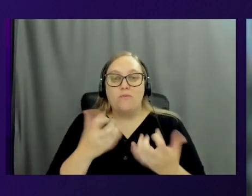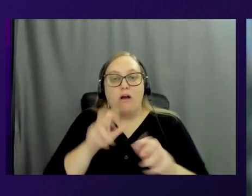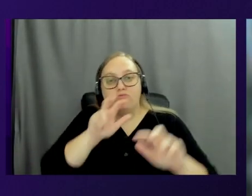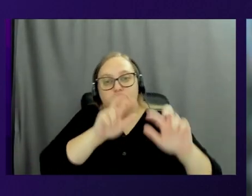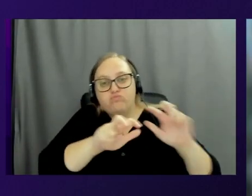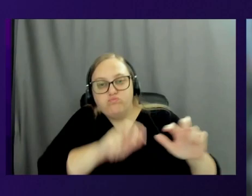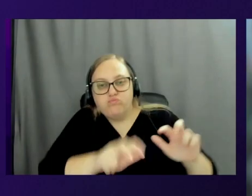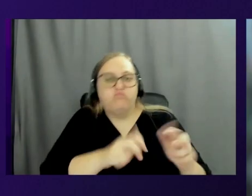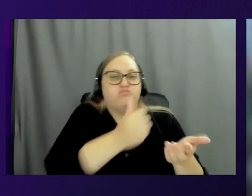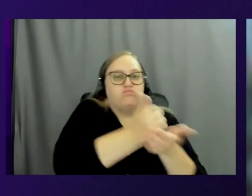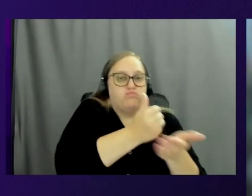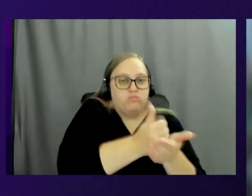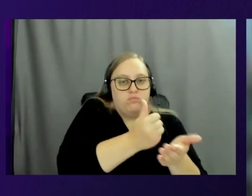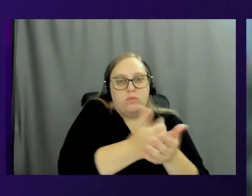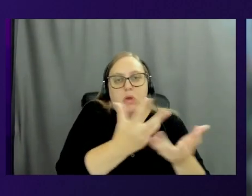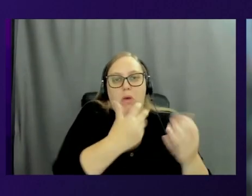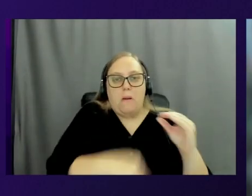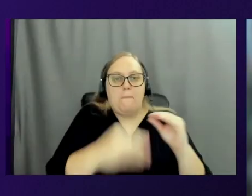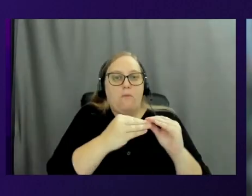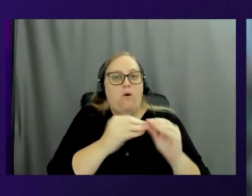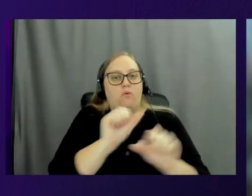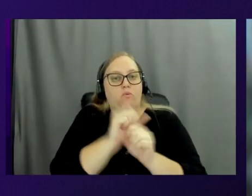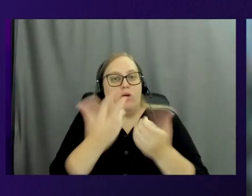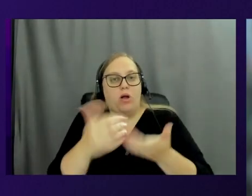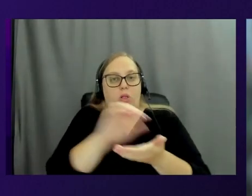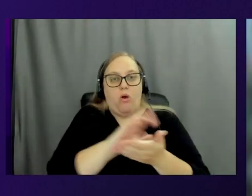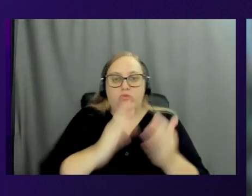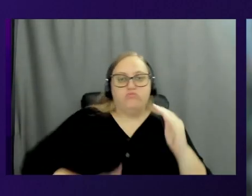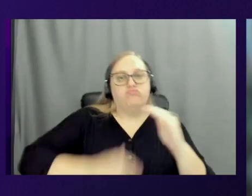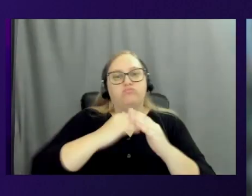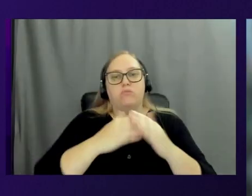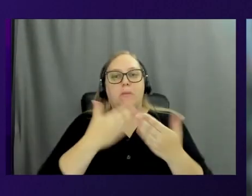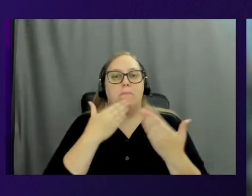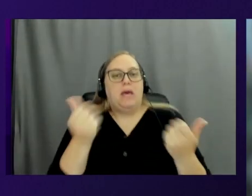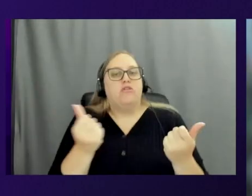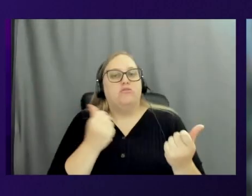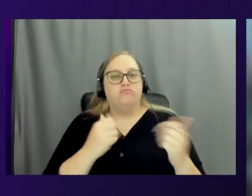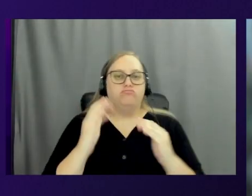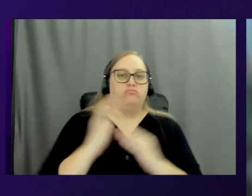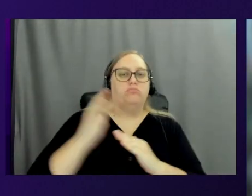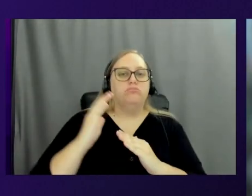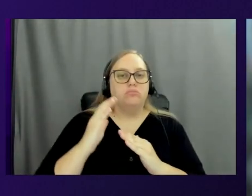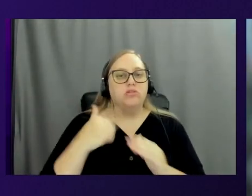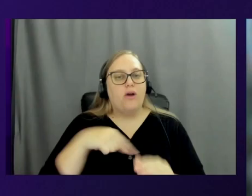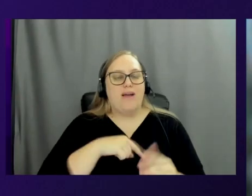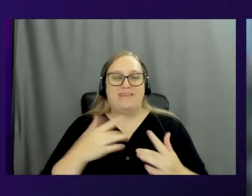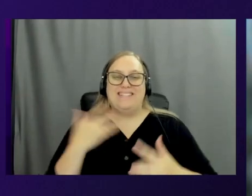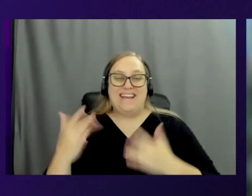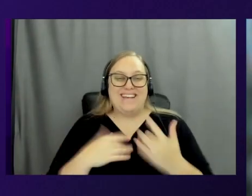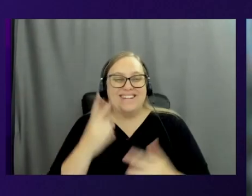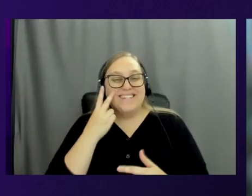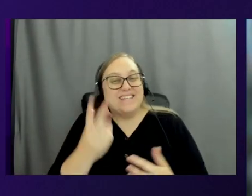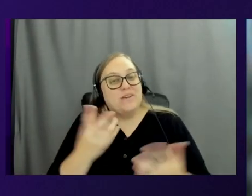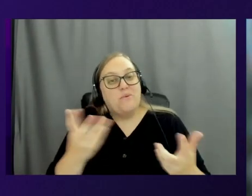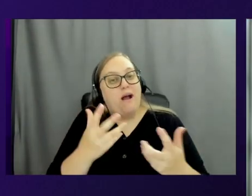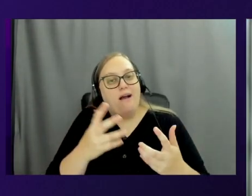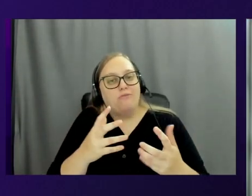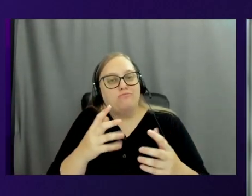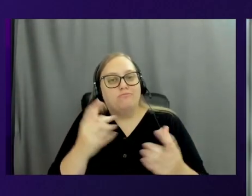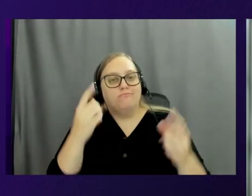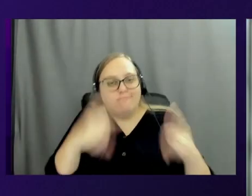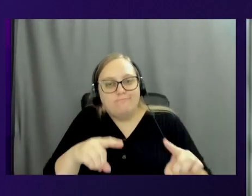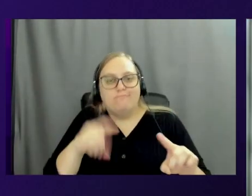help optimize workloads on AWS, and I'm excited to see what more we can do together. Huge shout out, Dave, to you and your team for